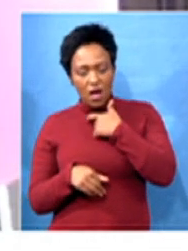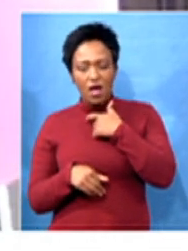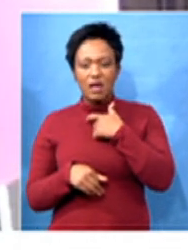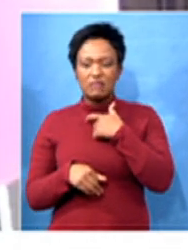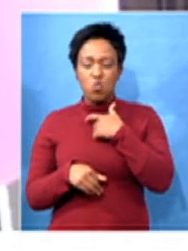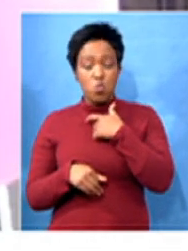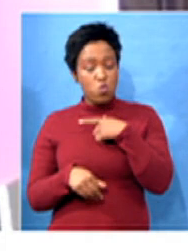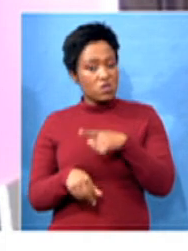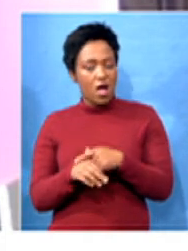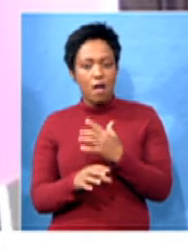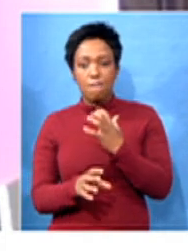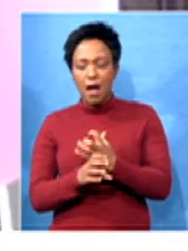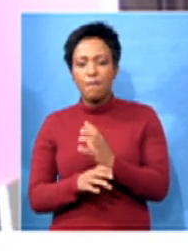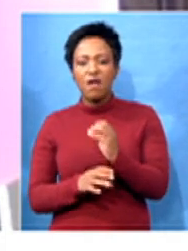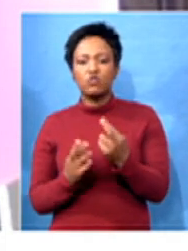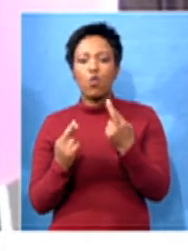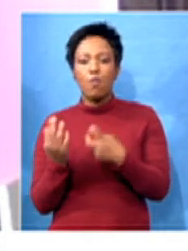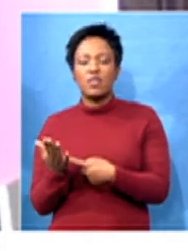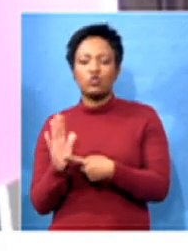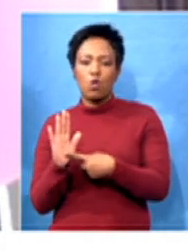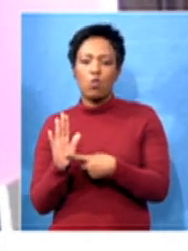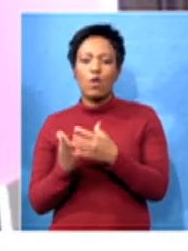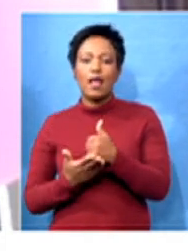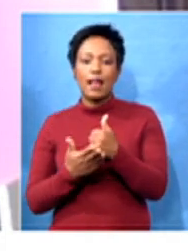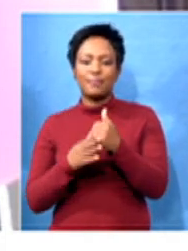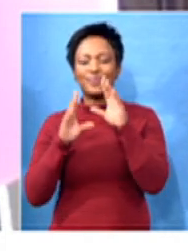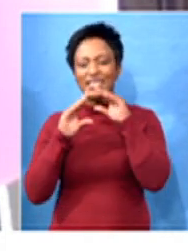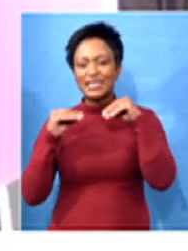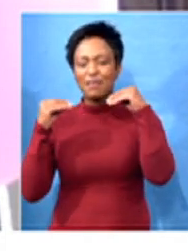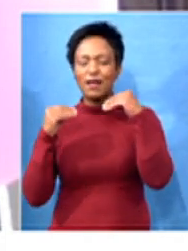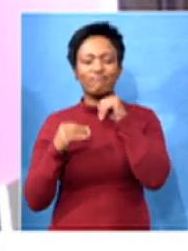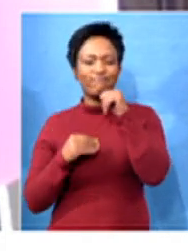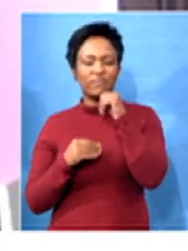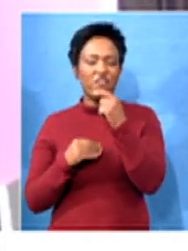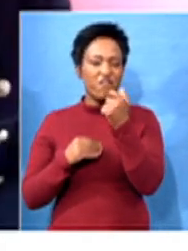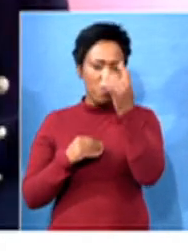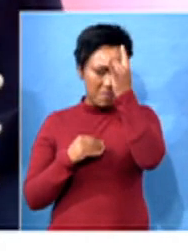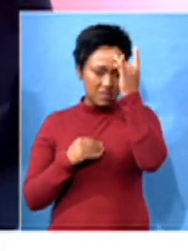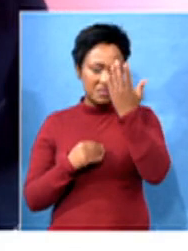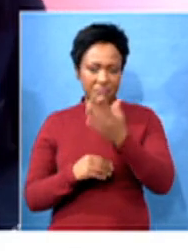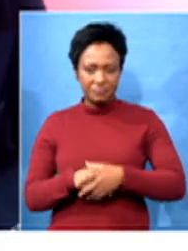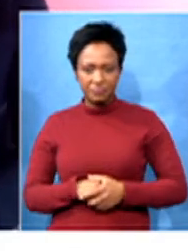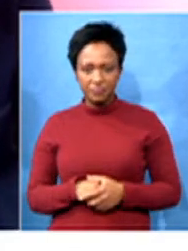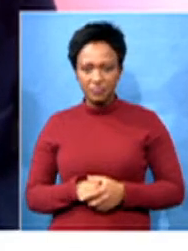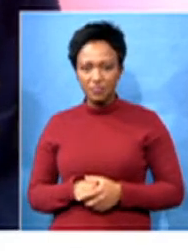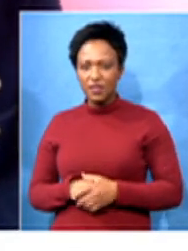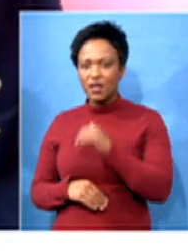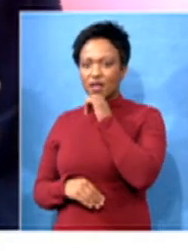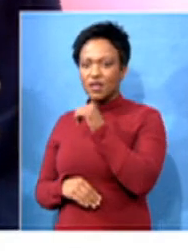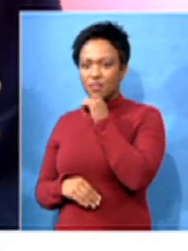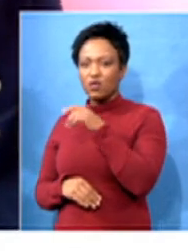just helps everybody smile, even if it's just for a couple of minutes. You know, even if it just allows us